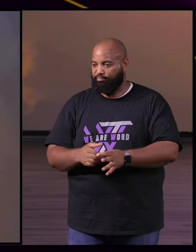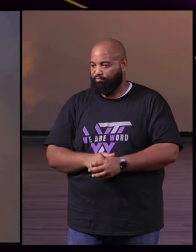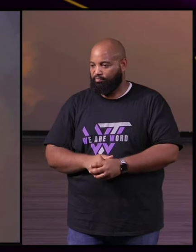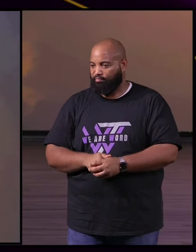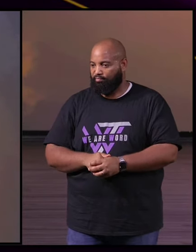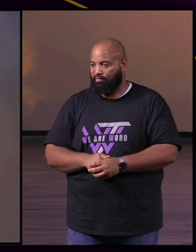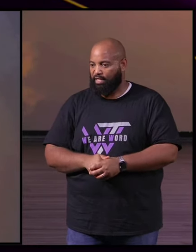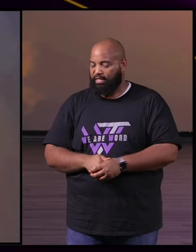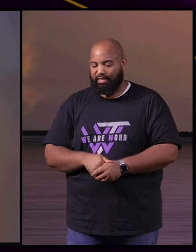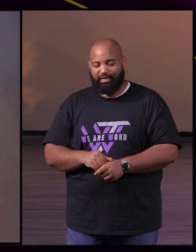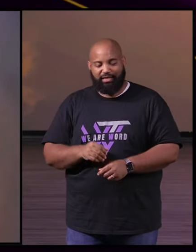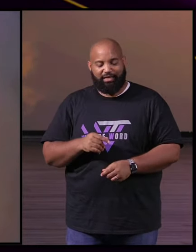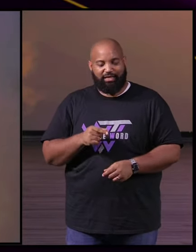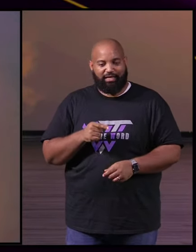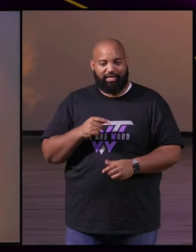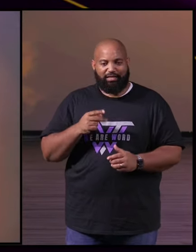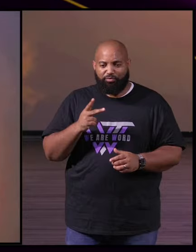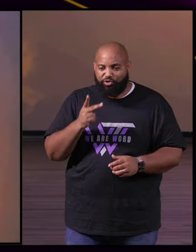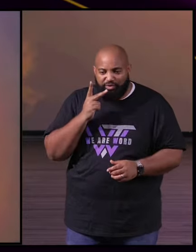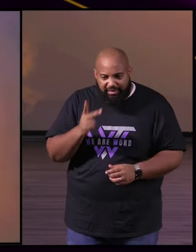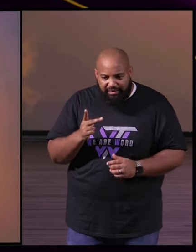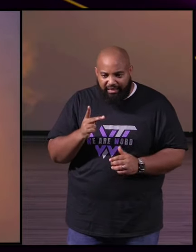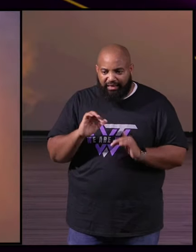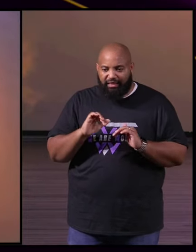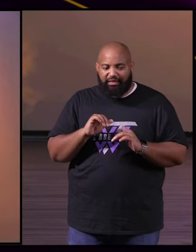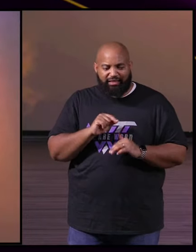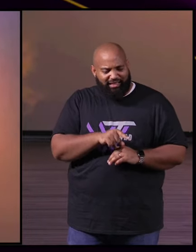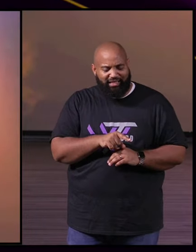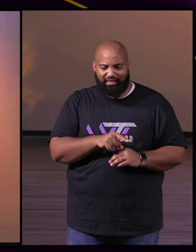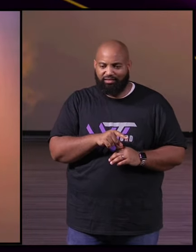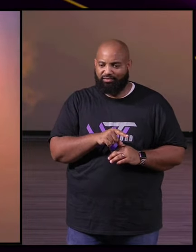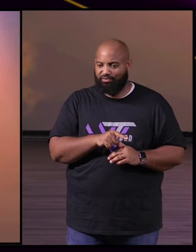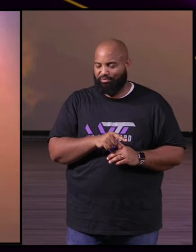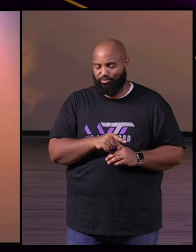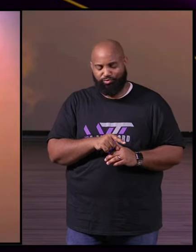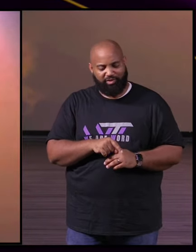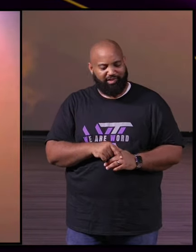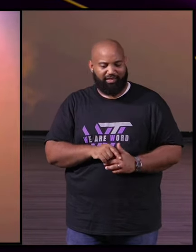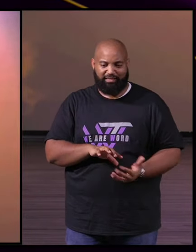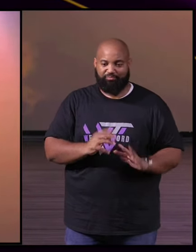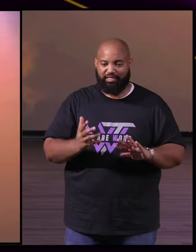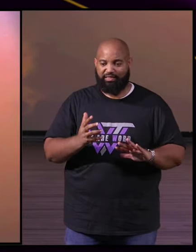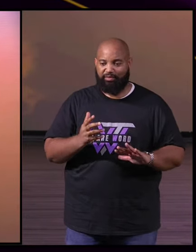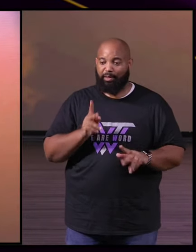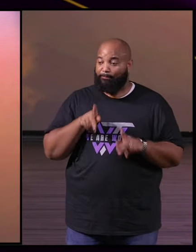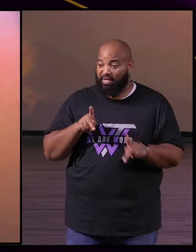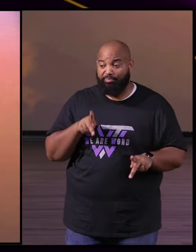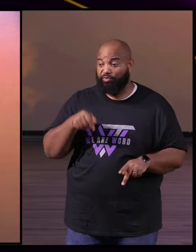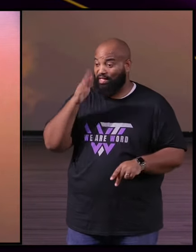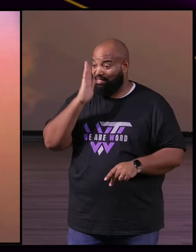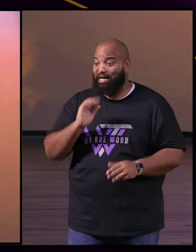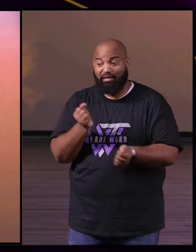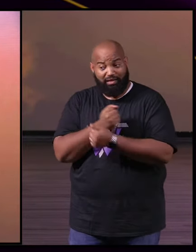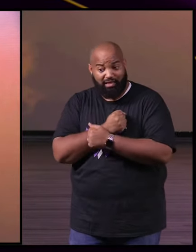I want you to see how flawed godly people can be.